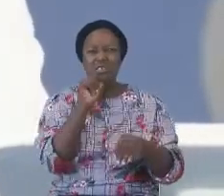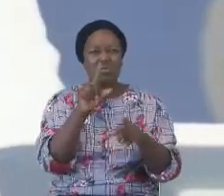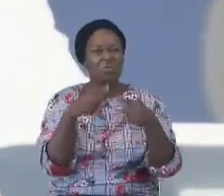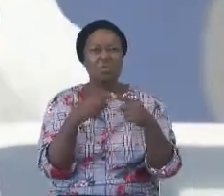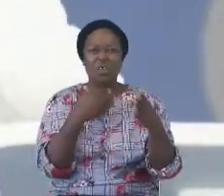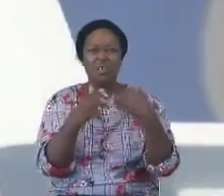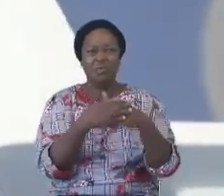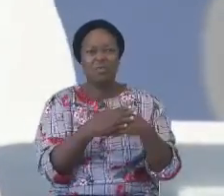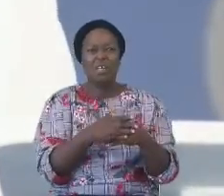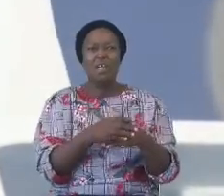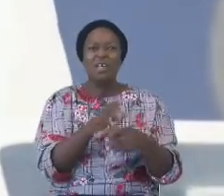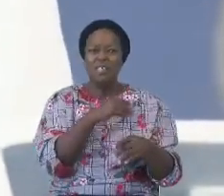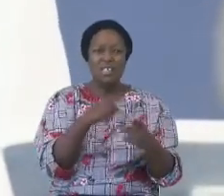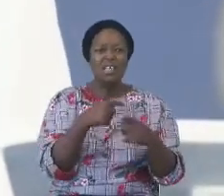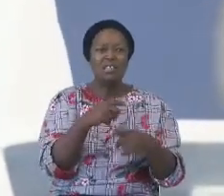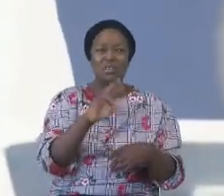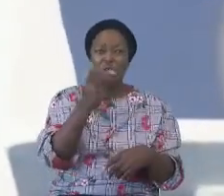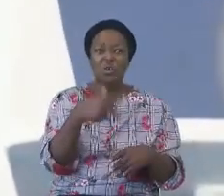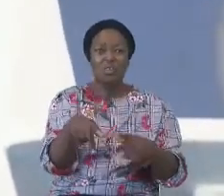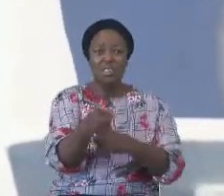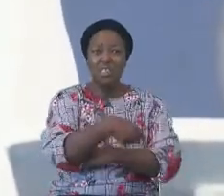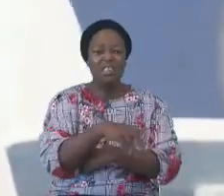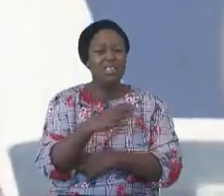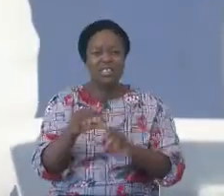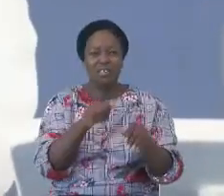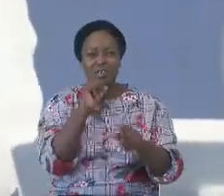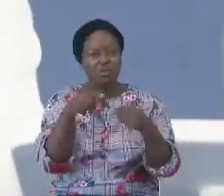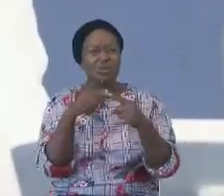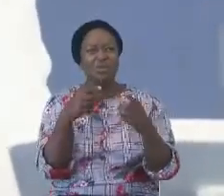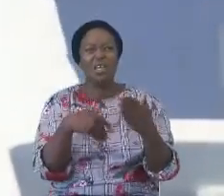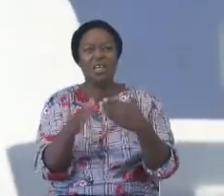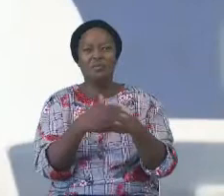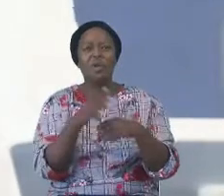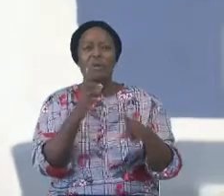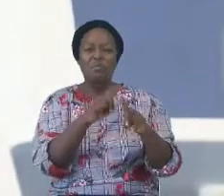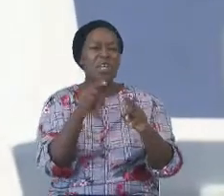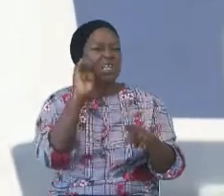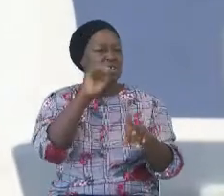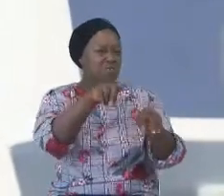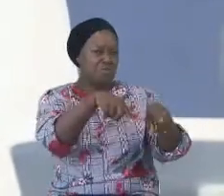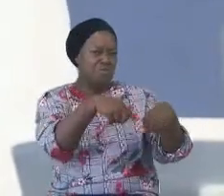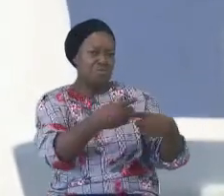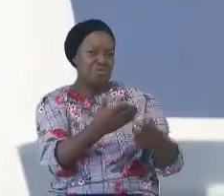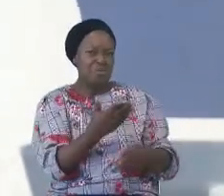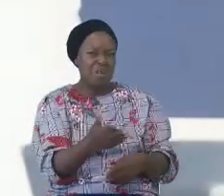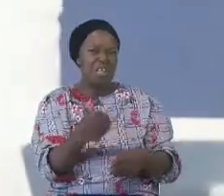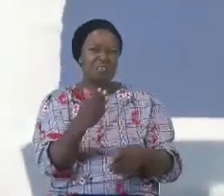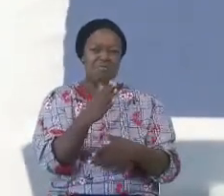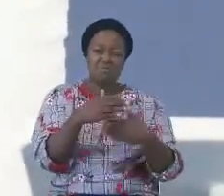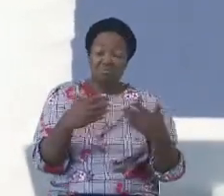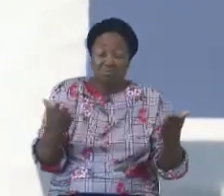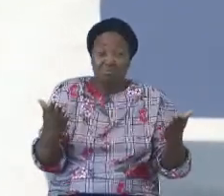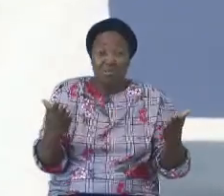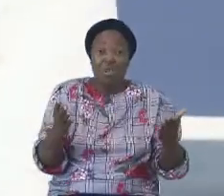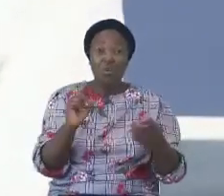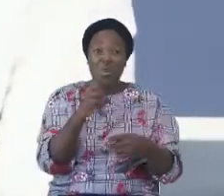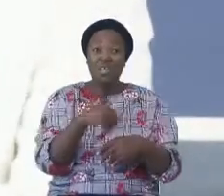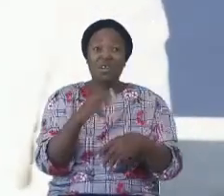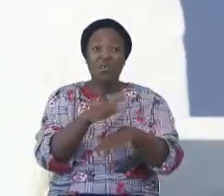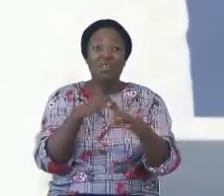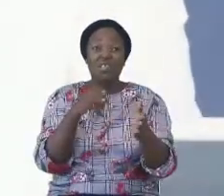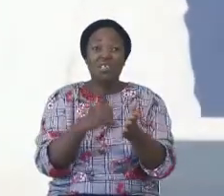the second day, he didn't go to heaven. They said the third day, he didn't go to heaven. And they said